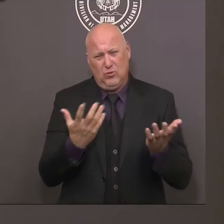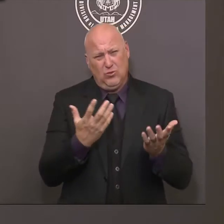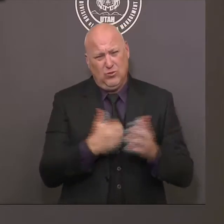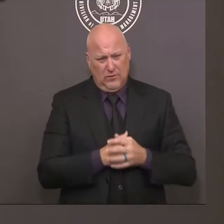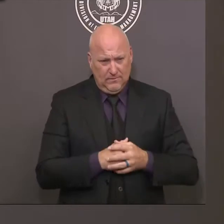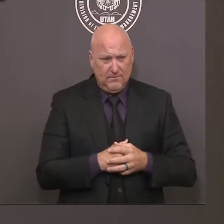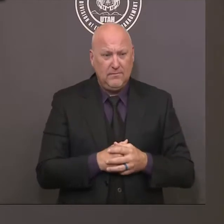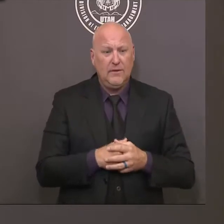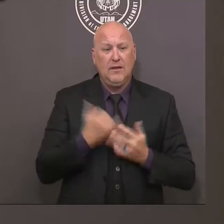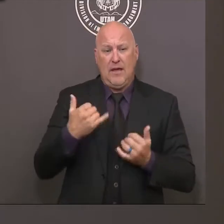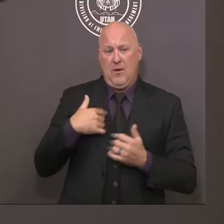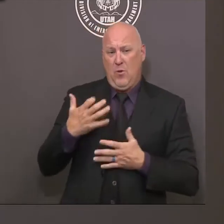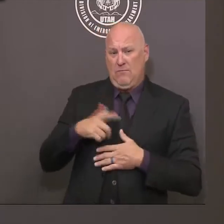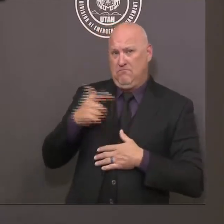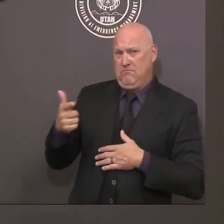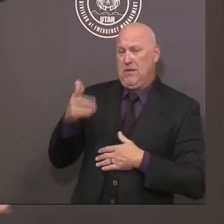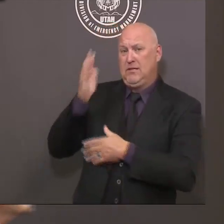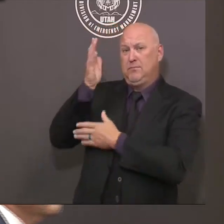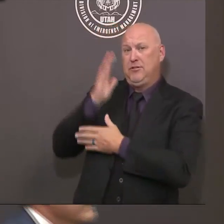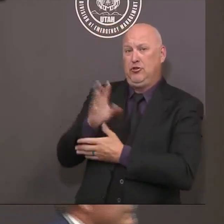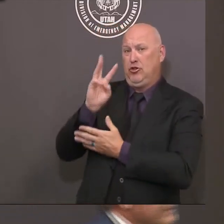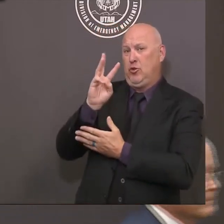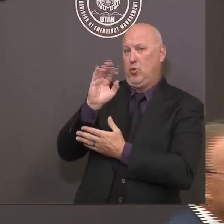here. Governor, appreciate your great work.